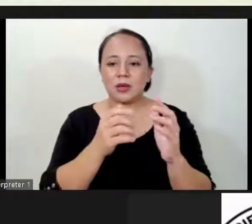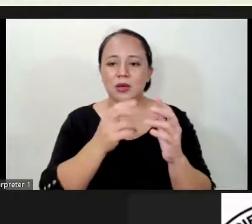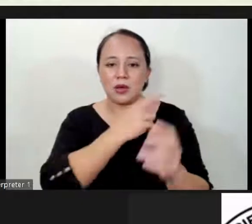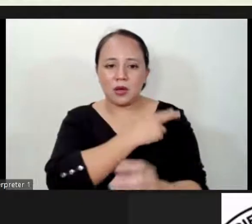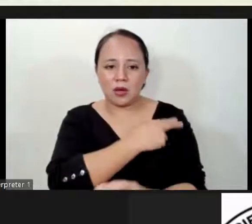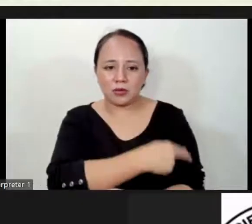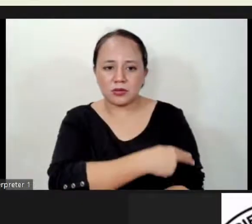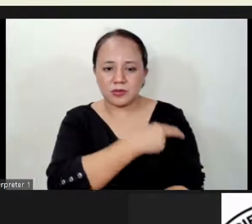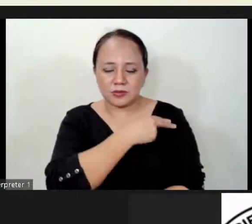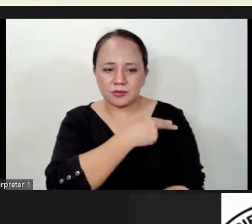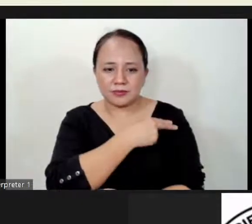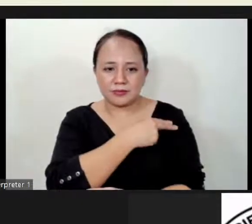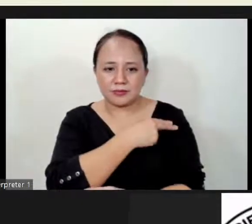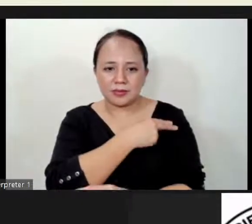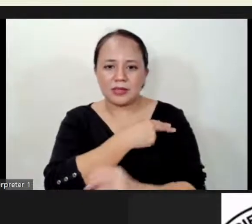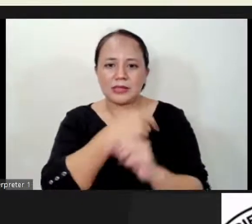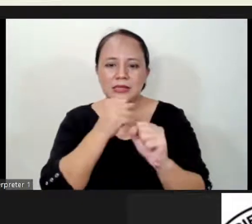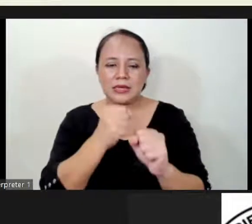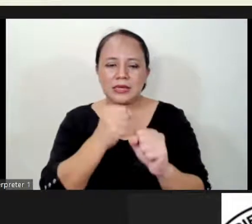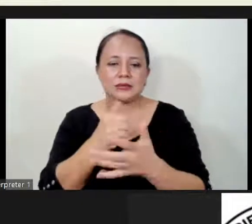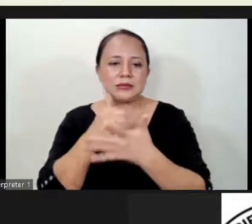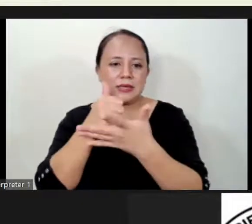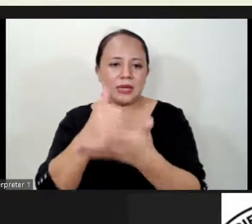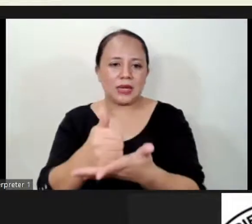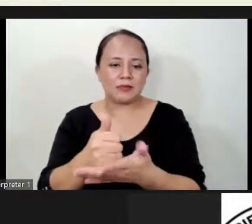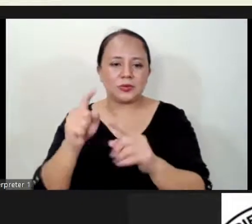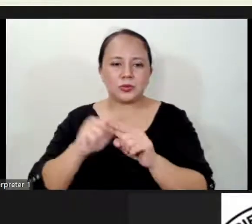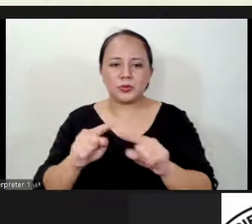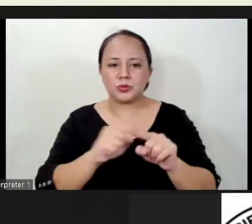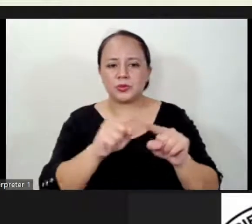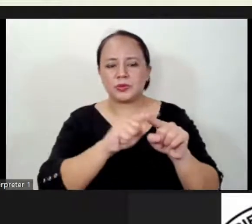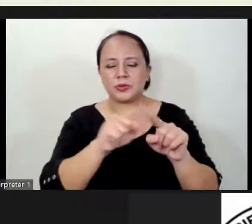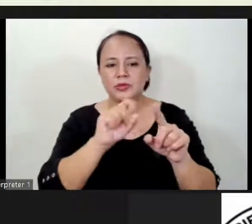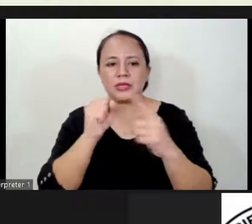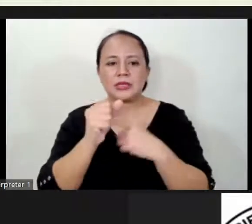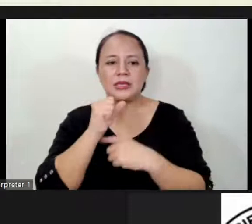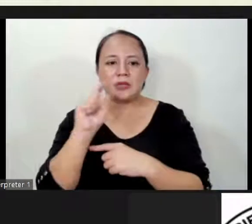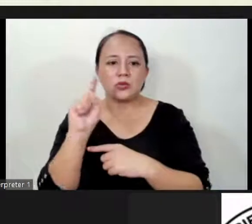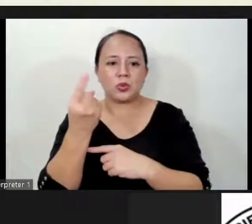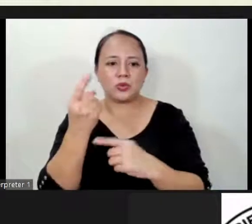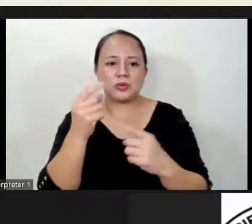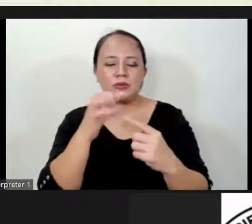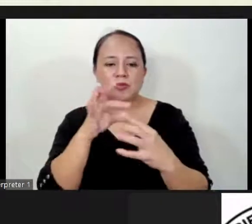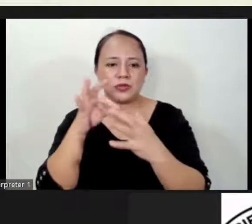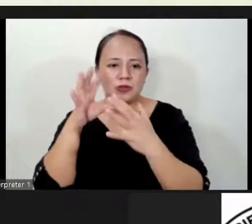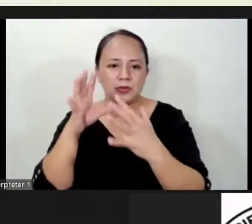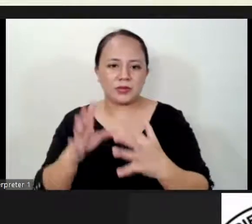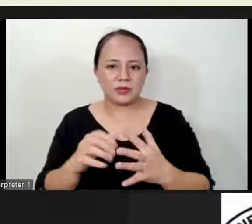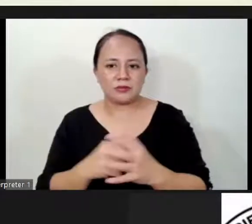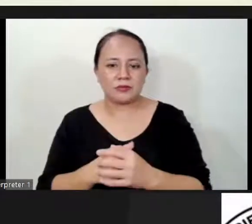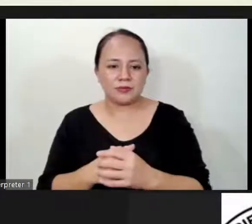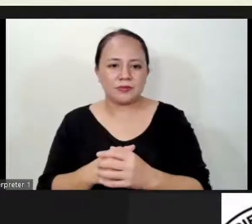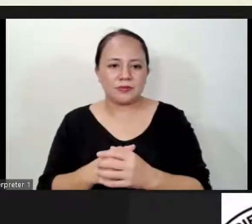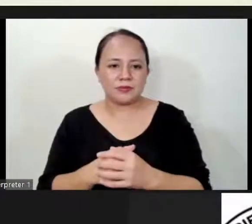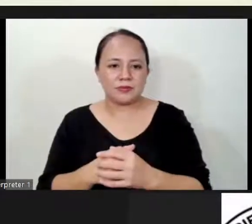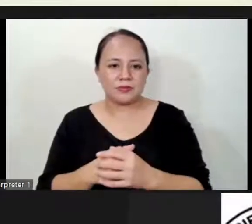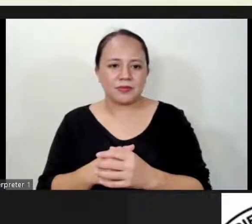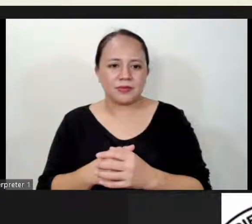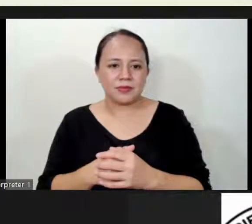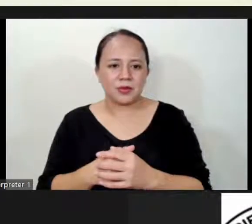to be able to respond to multiple cases and not just for their specialty. Okay, so we will